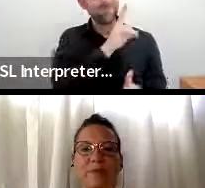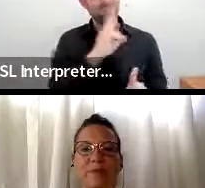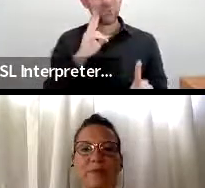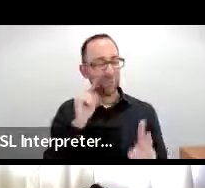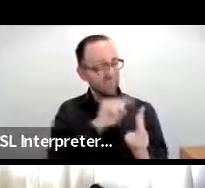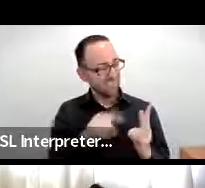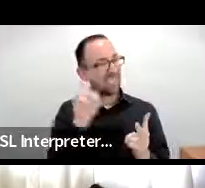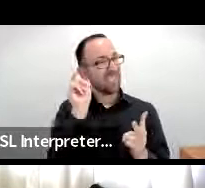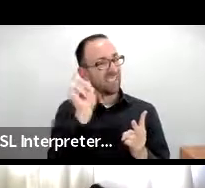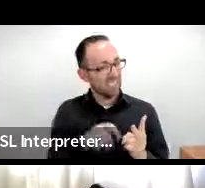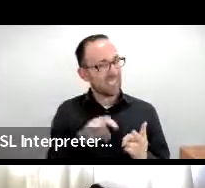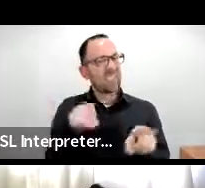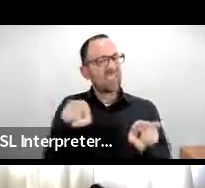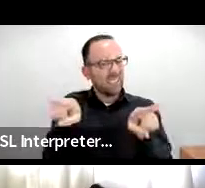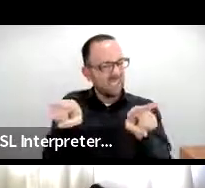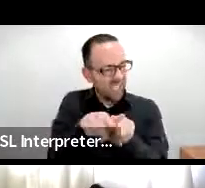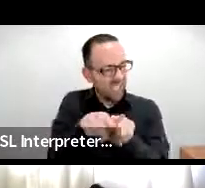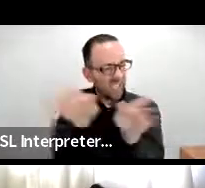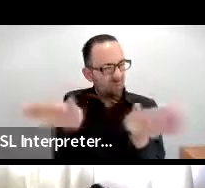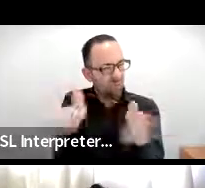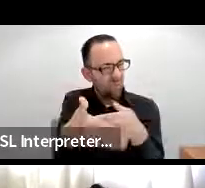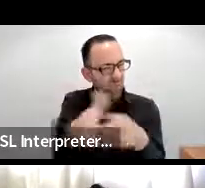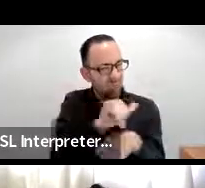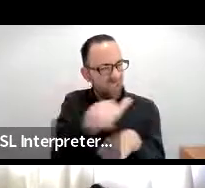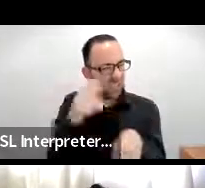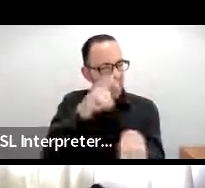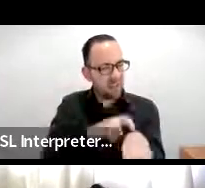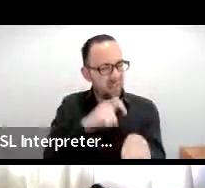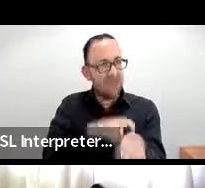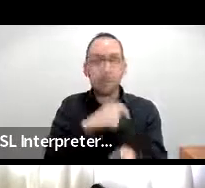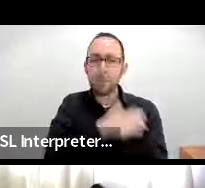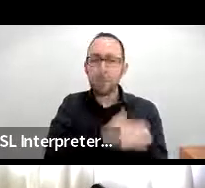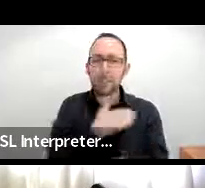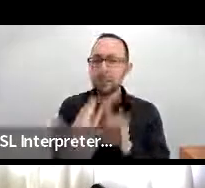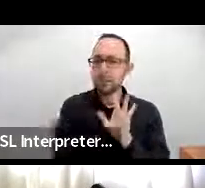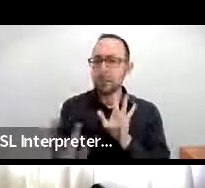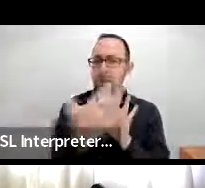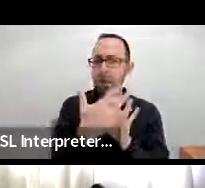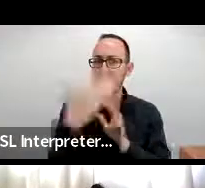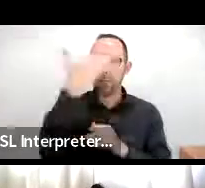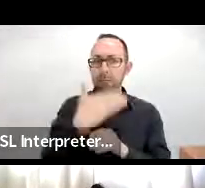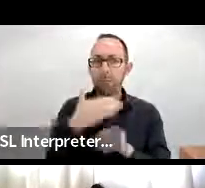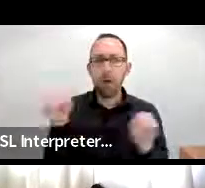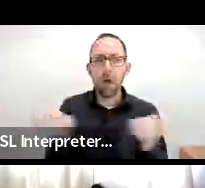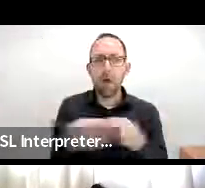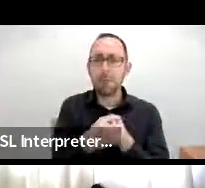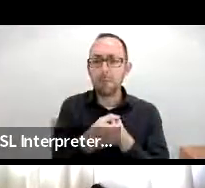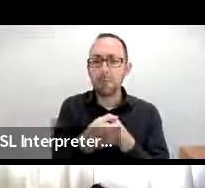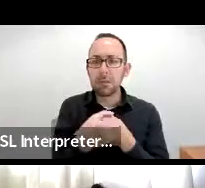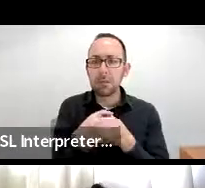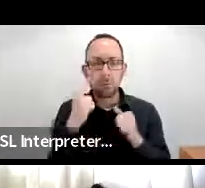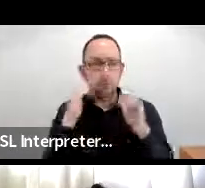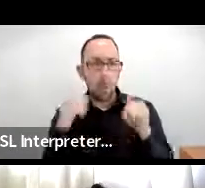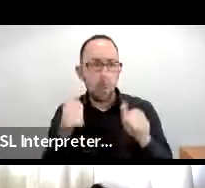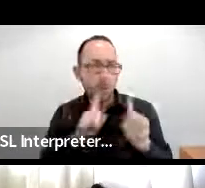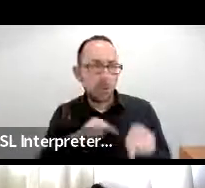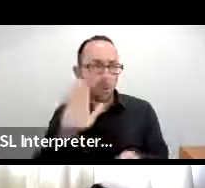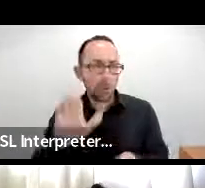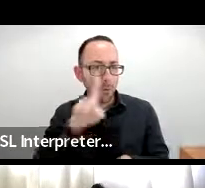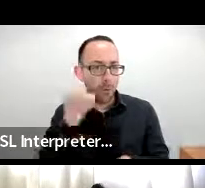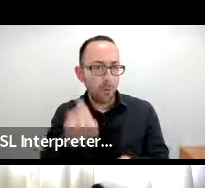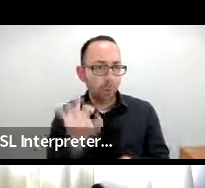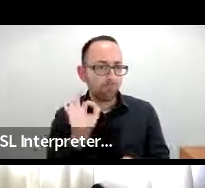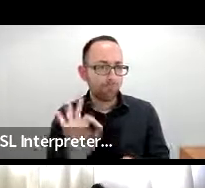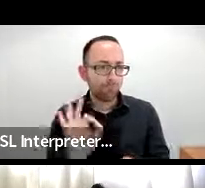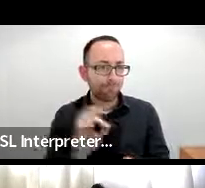need to be in the same exact classroom, please reach out to the front office. Hopefully that answers your question.